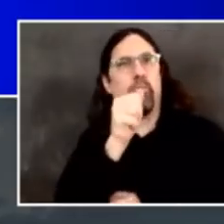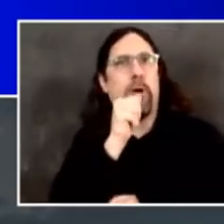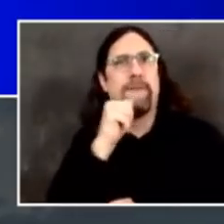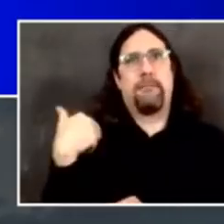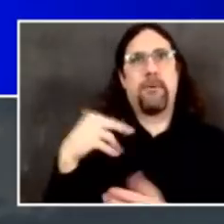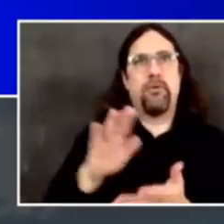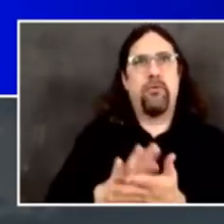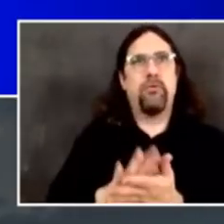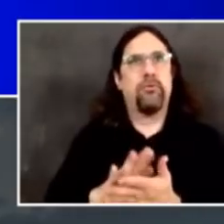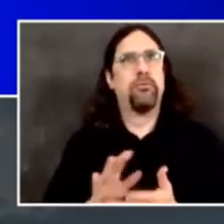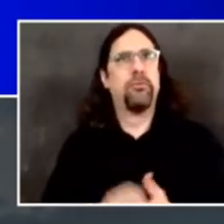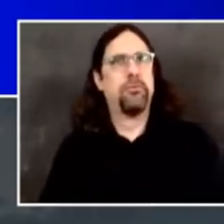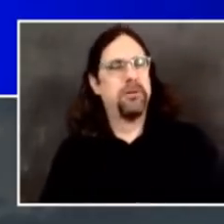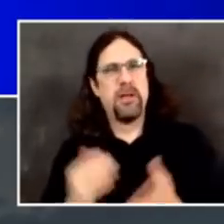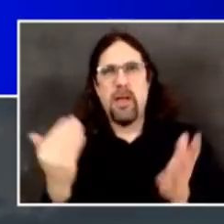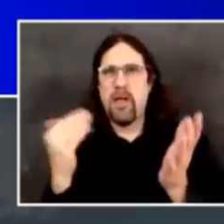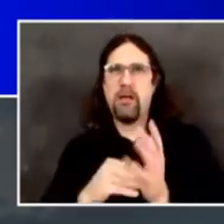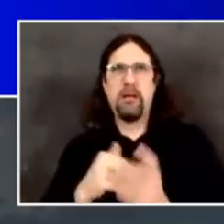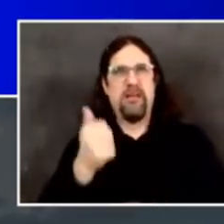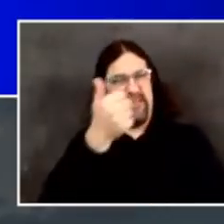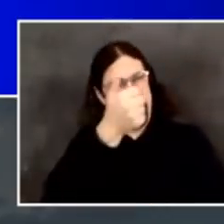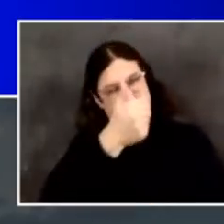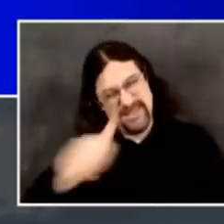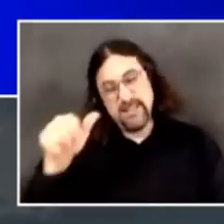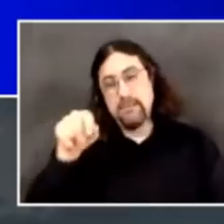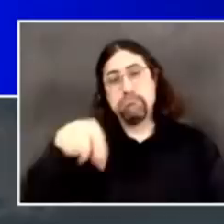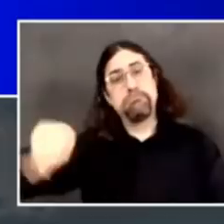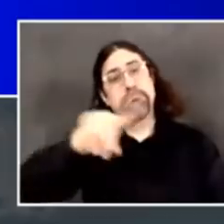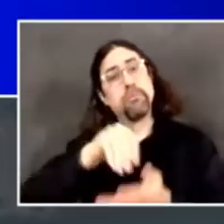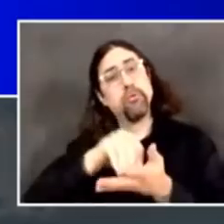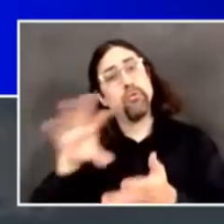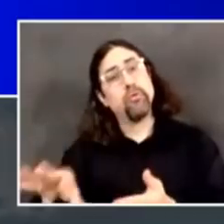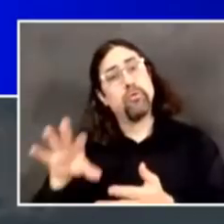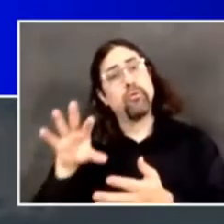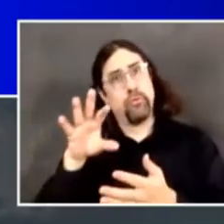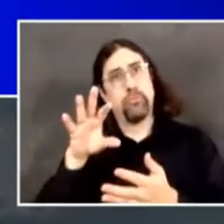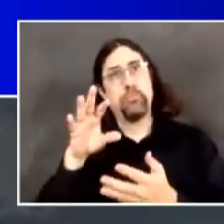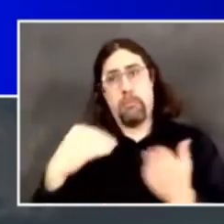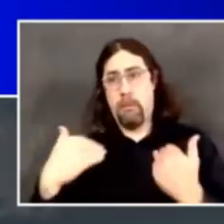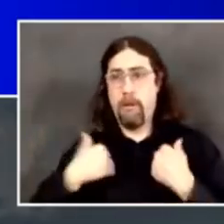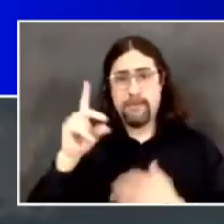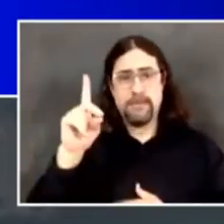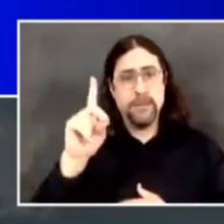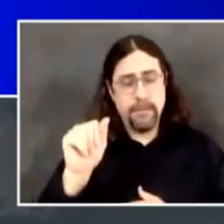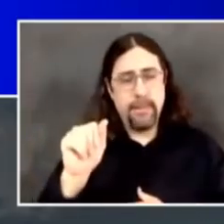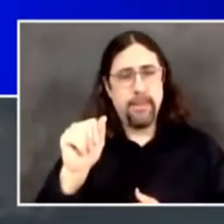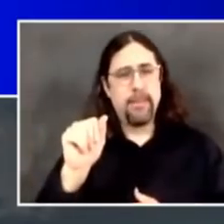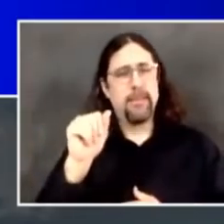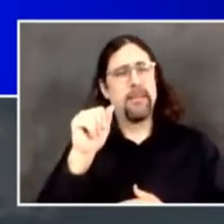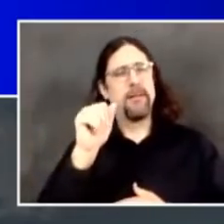and goes to one of those schools and has disability can call 311. Their family can call 311 or go to